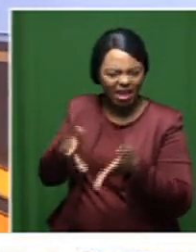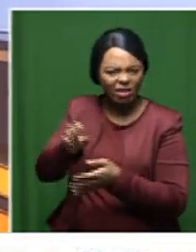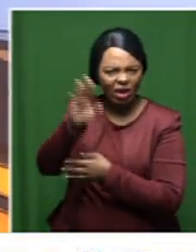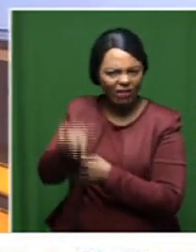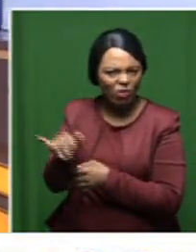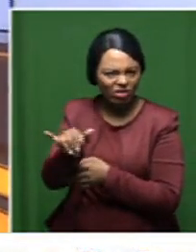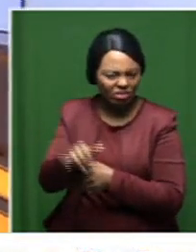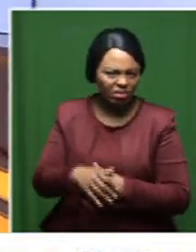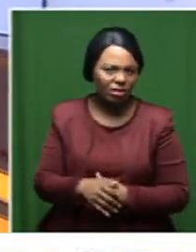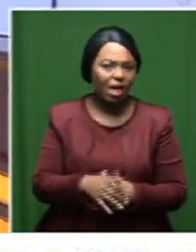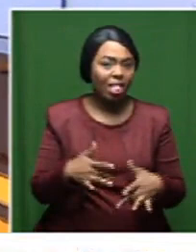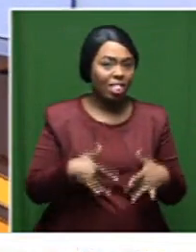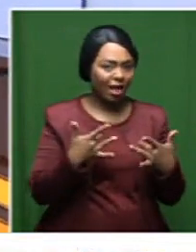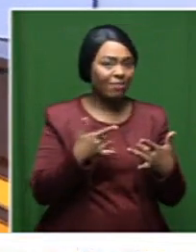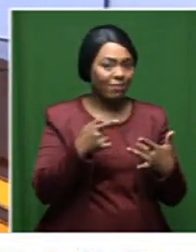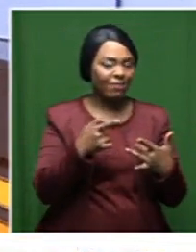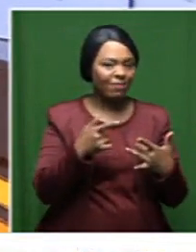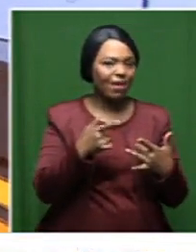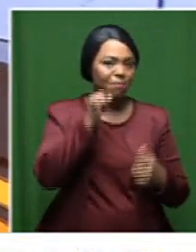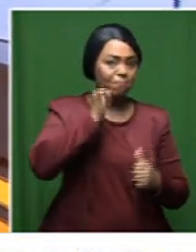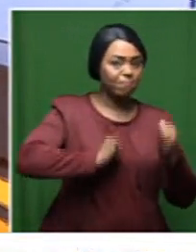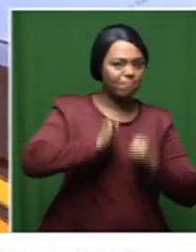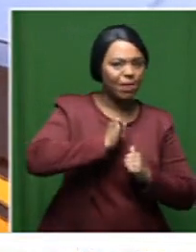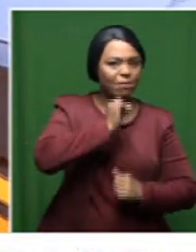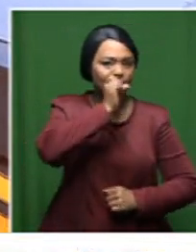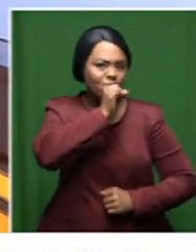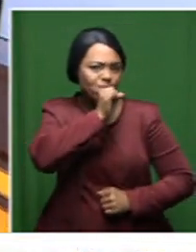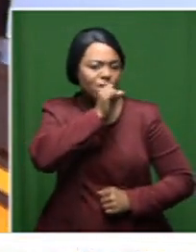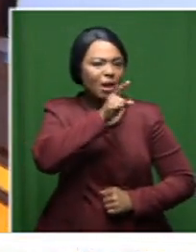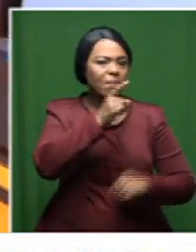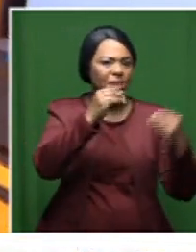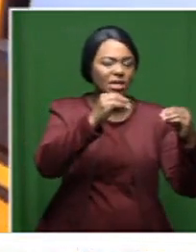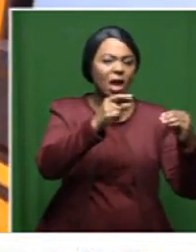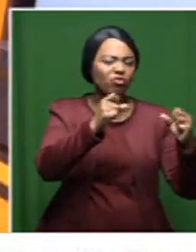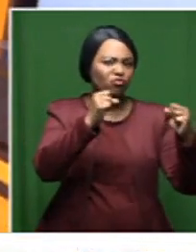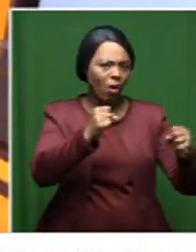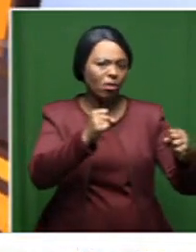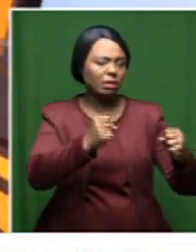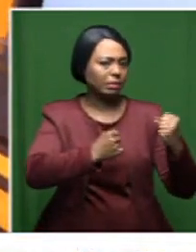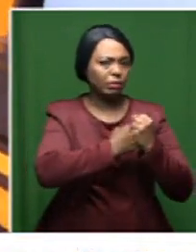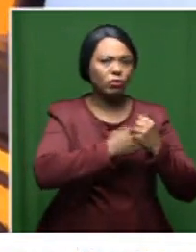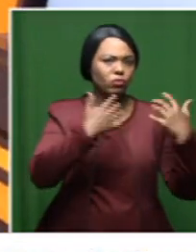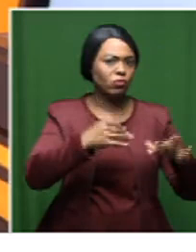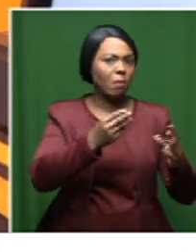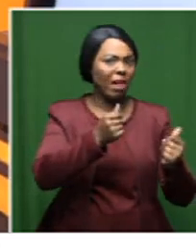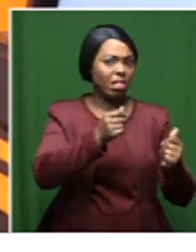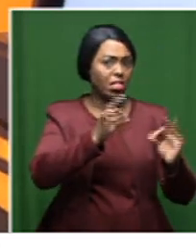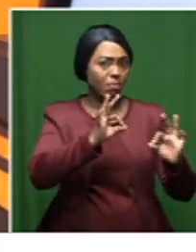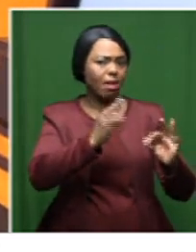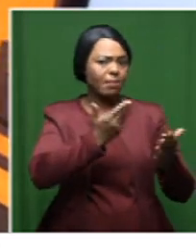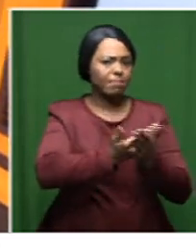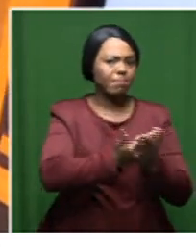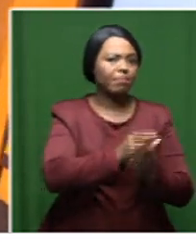By far, live performance revenues were the strongest, followed by, and maybe just